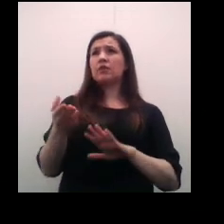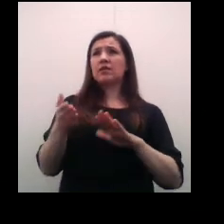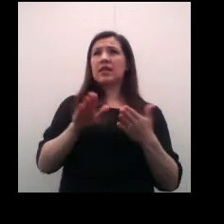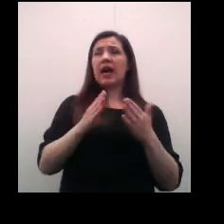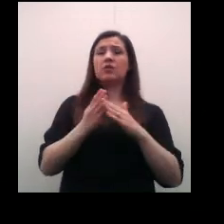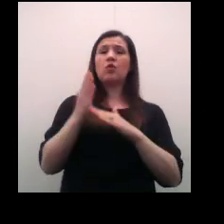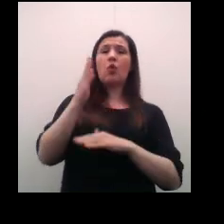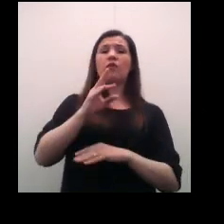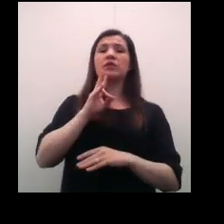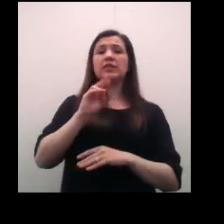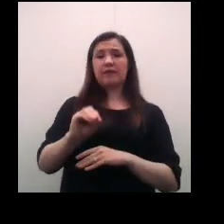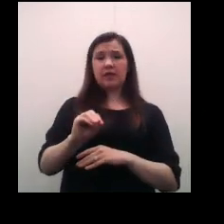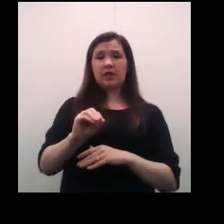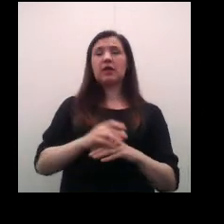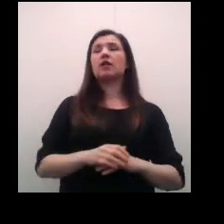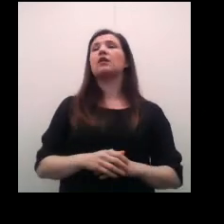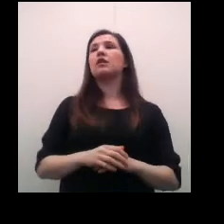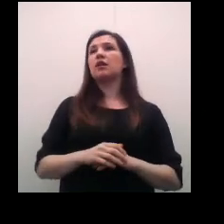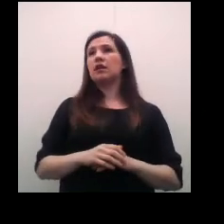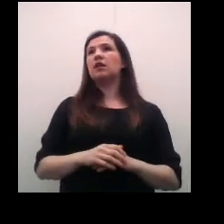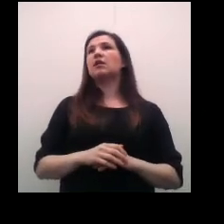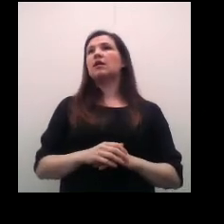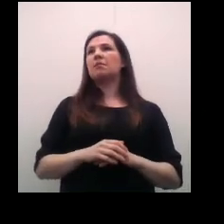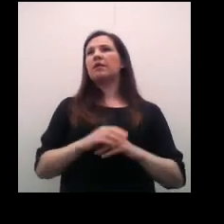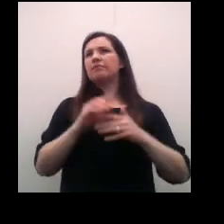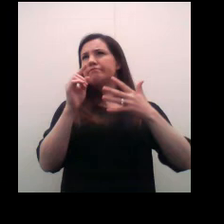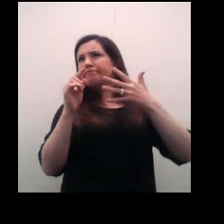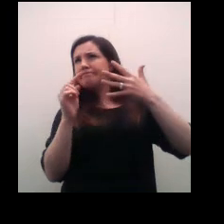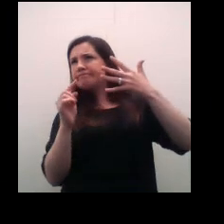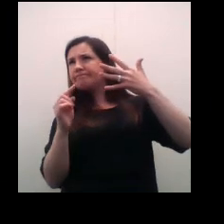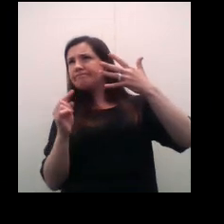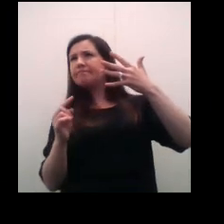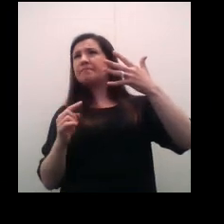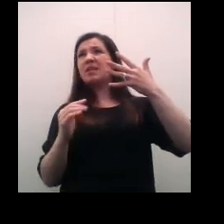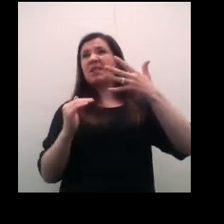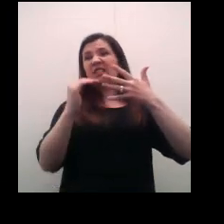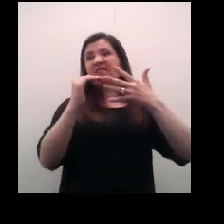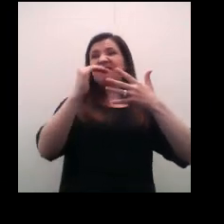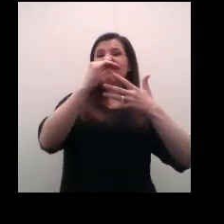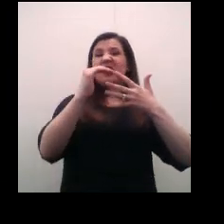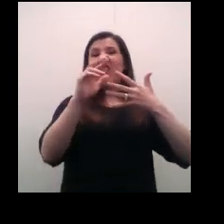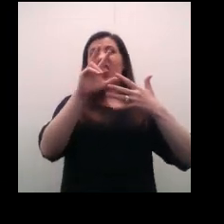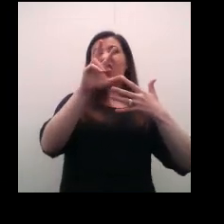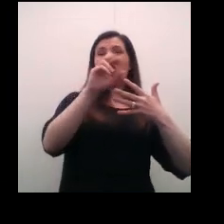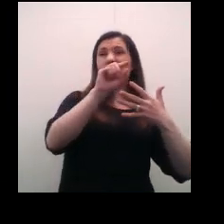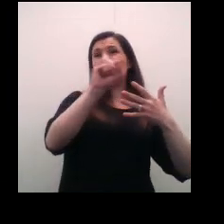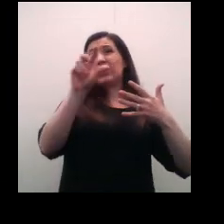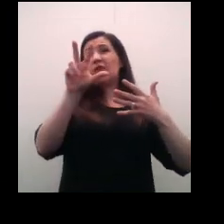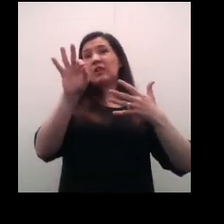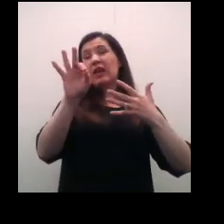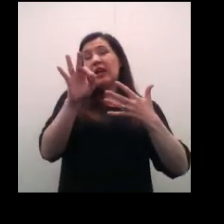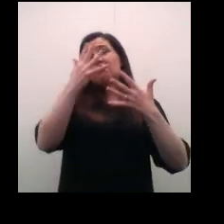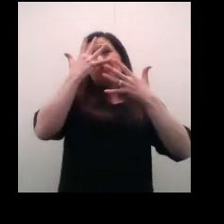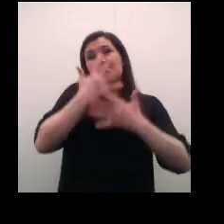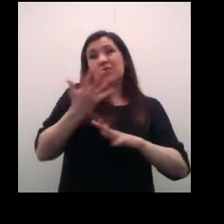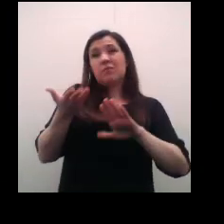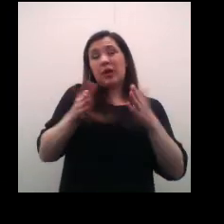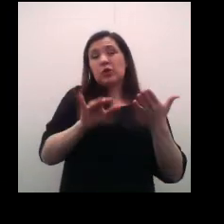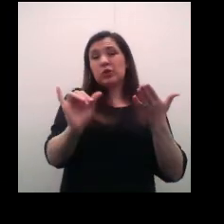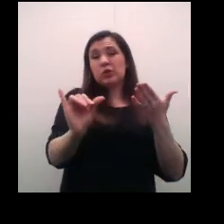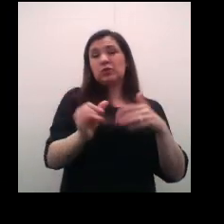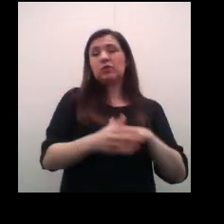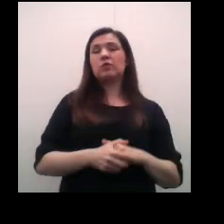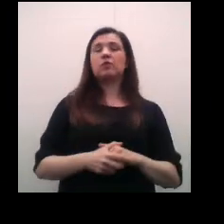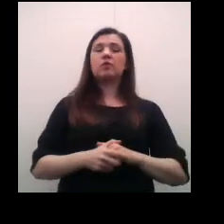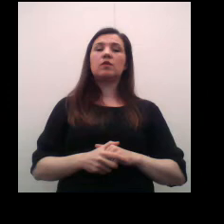age of 70, though other individuals, even going down into the age range of 30 to 39, have unfortunately perished from